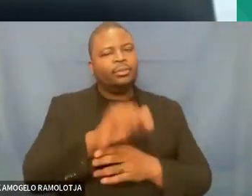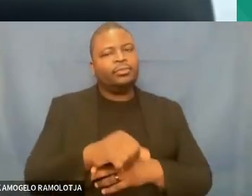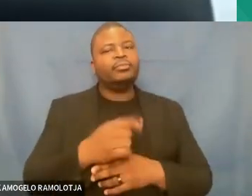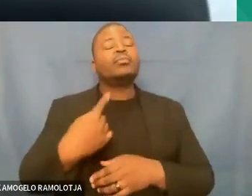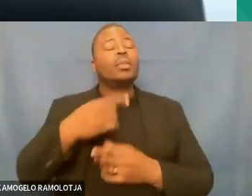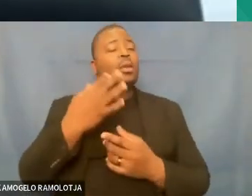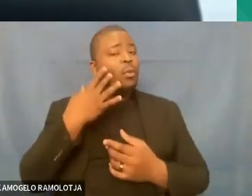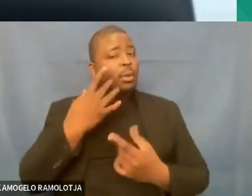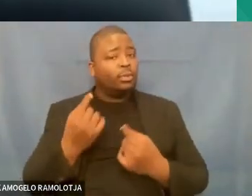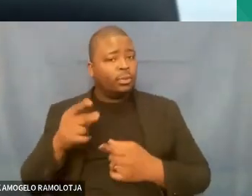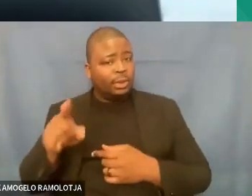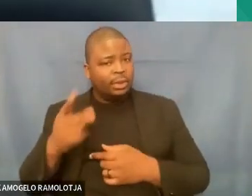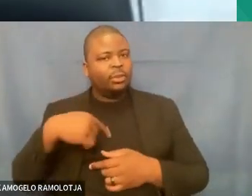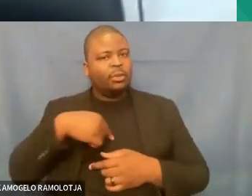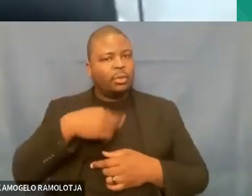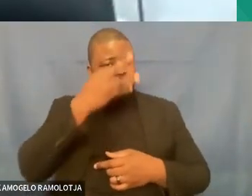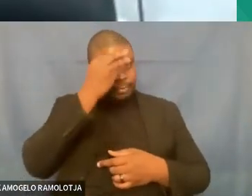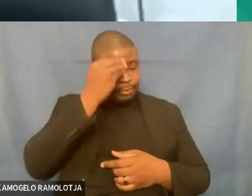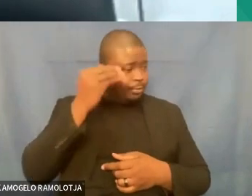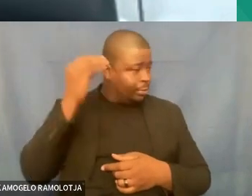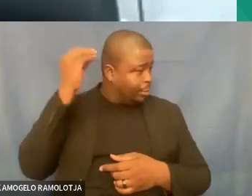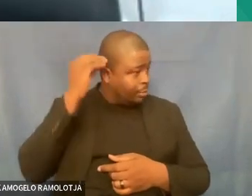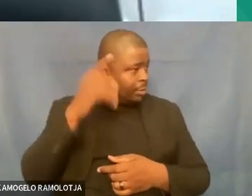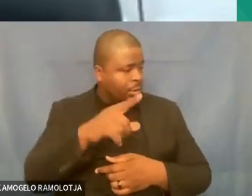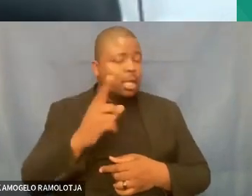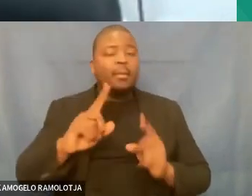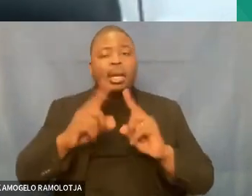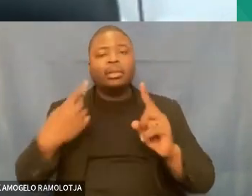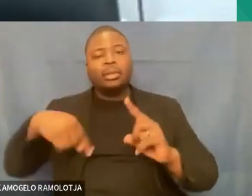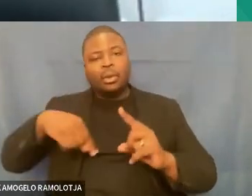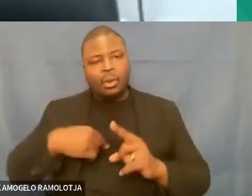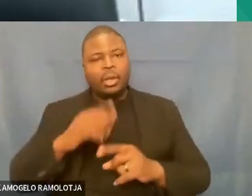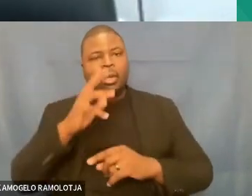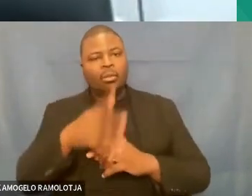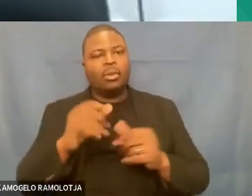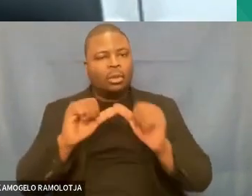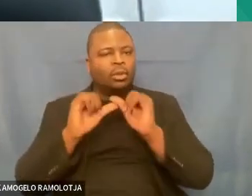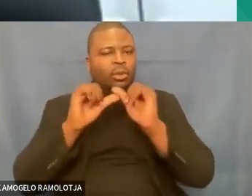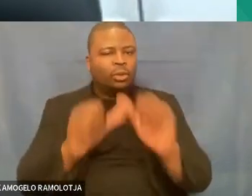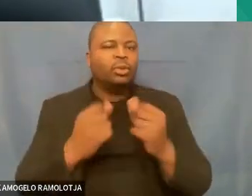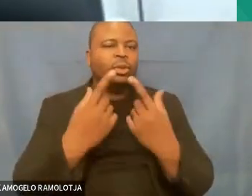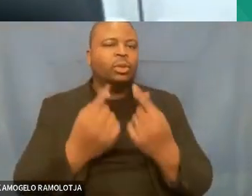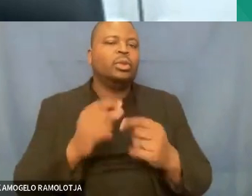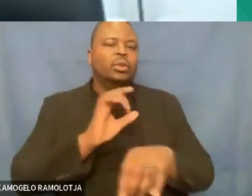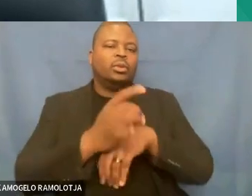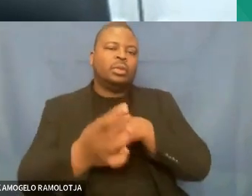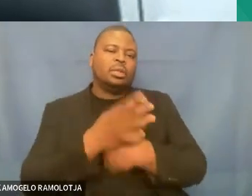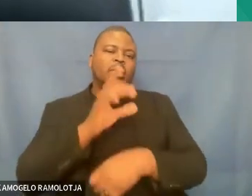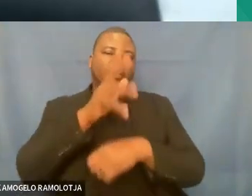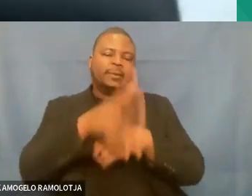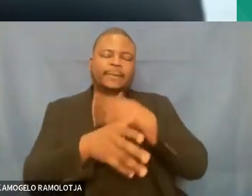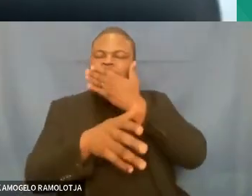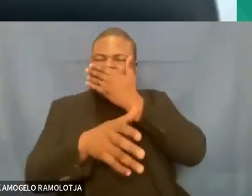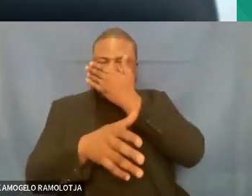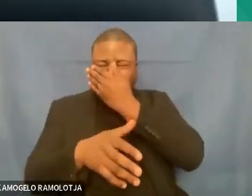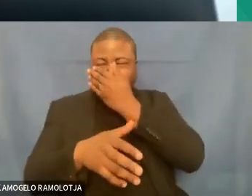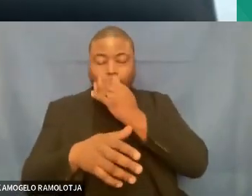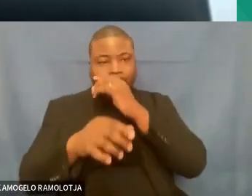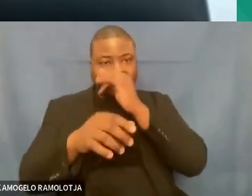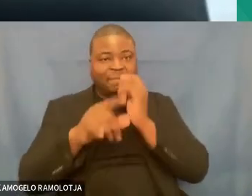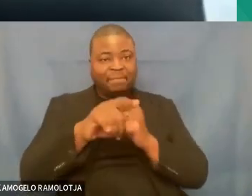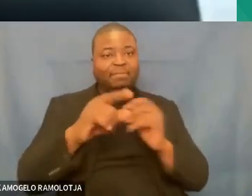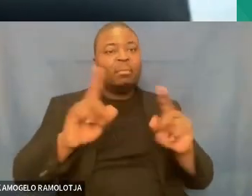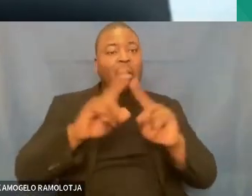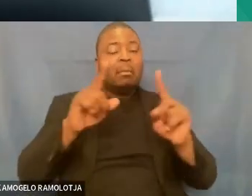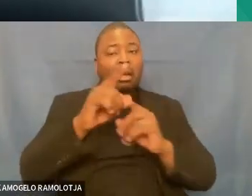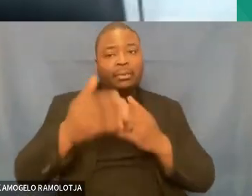We're ensuring that we continue to do consultations. It's not just going to be at the beginning, but it's going to be also